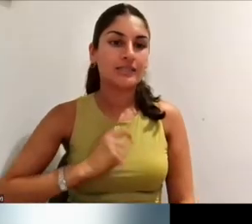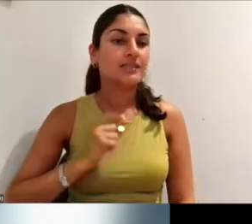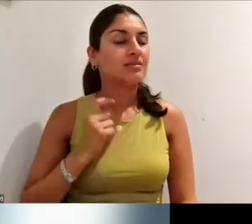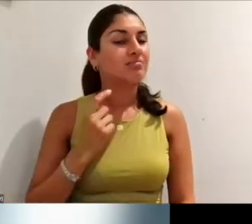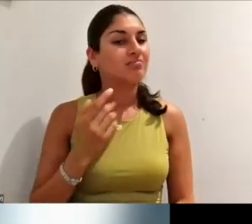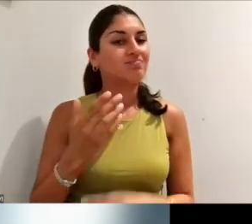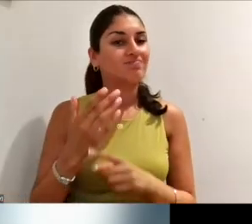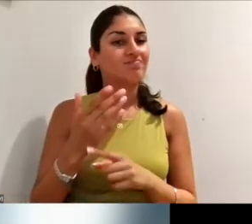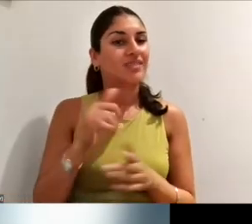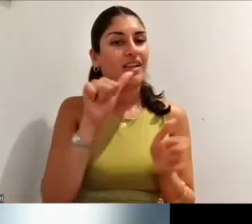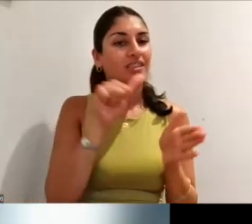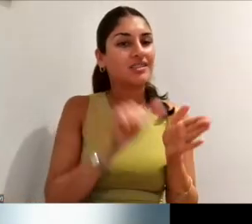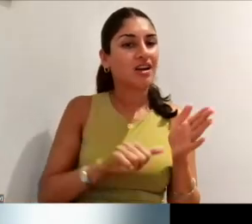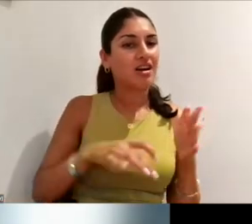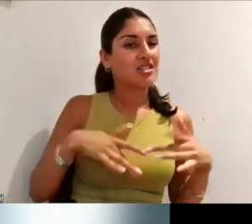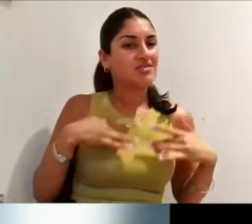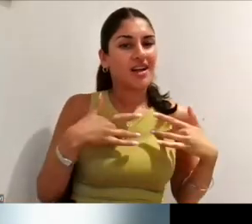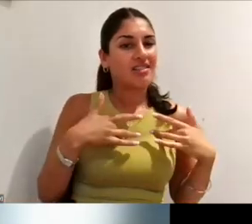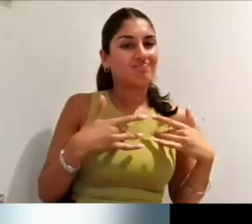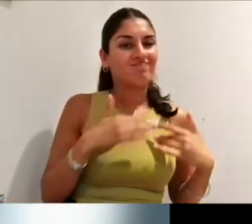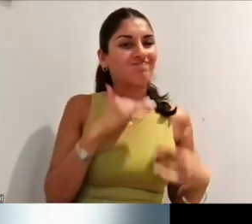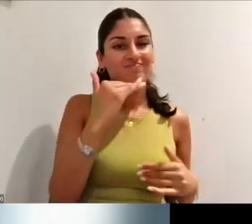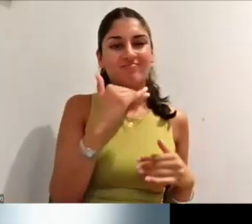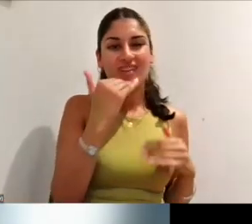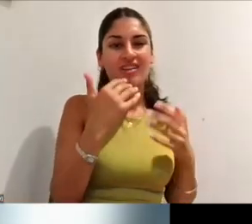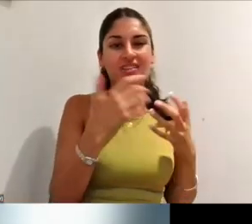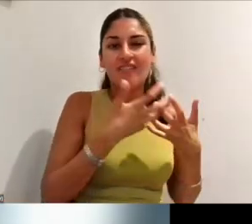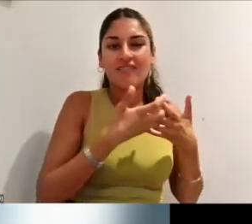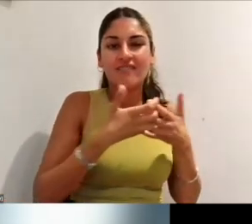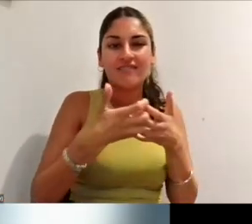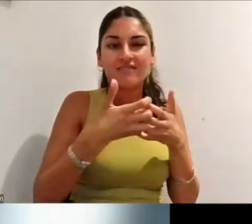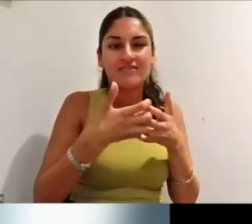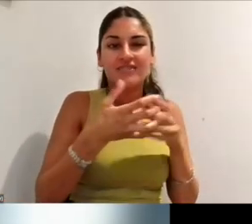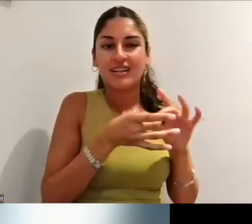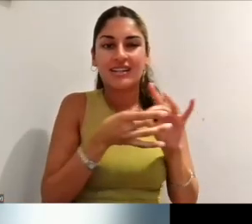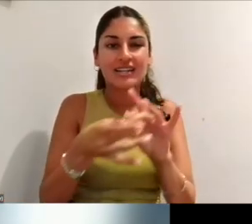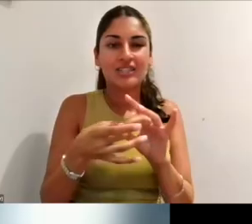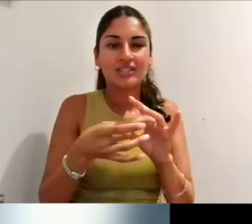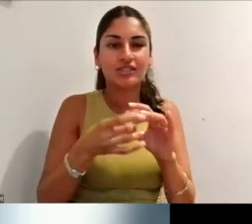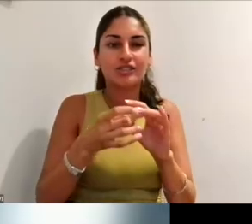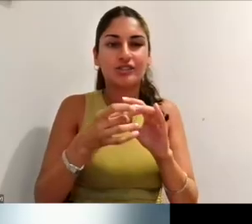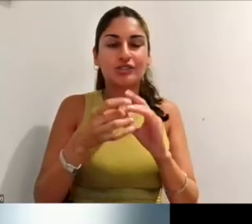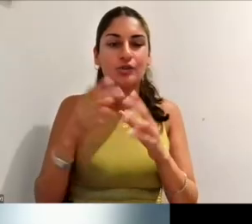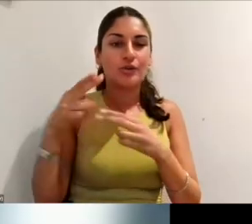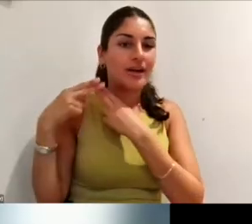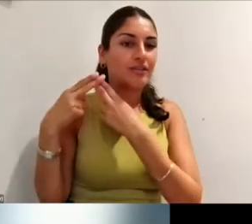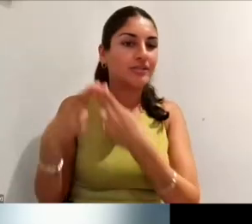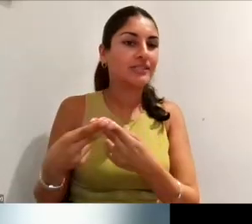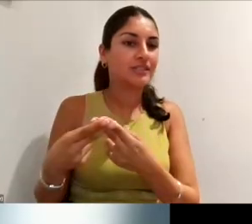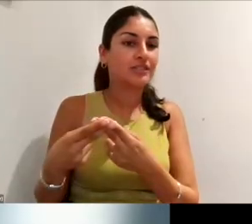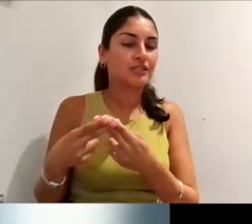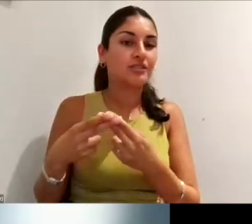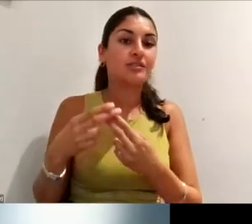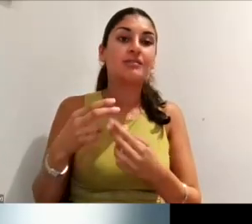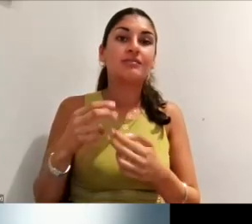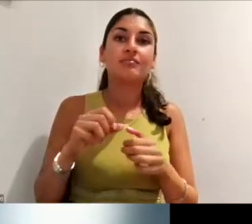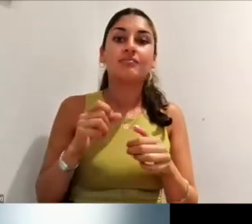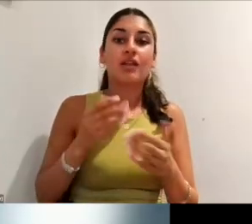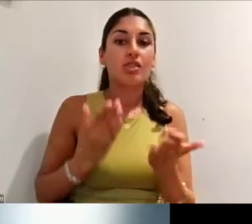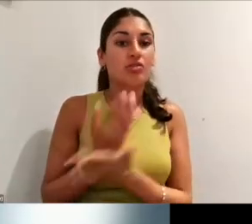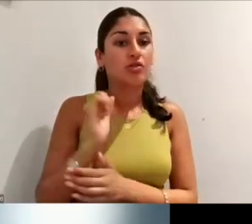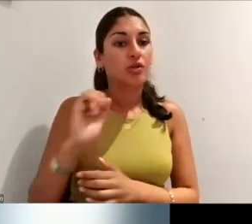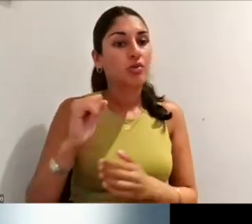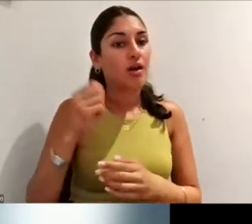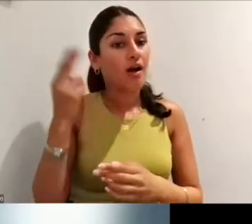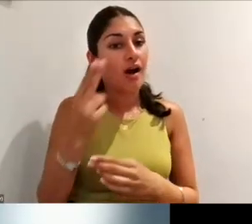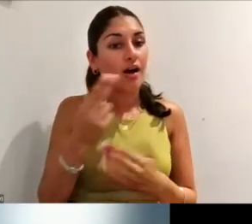wasn't connected to her heritage through her mixed heritage. And as she grew and as she explored,